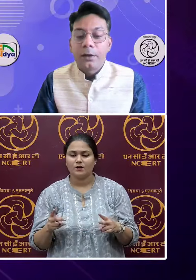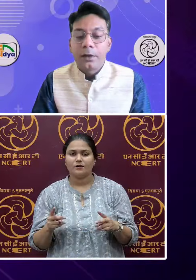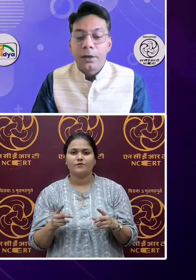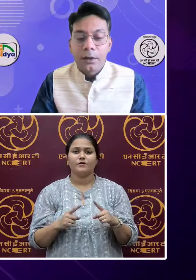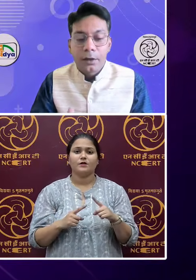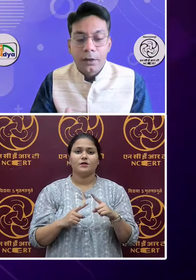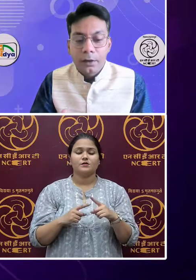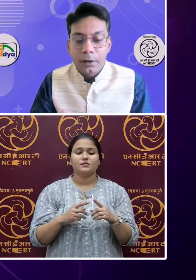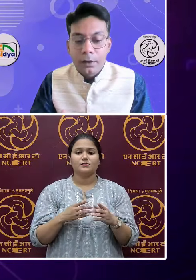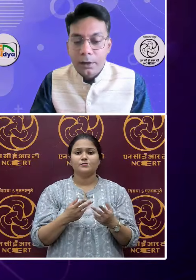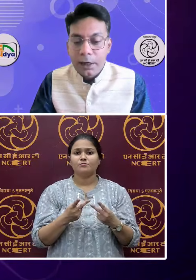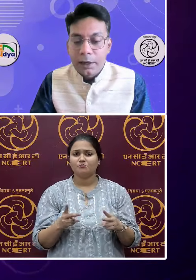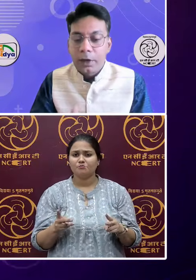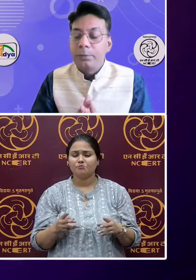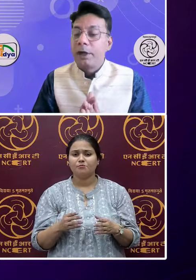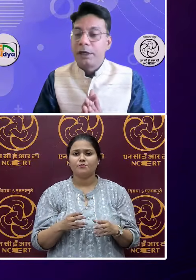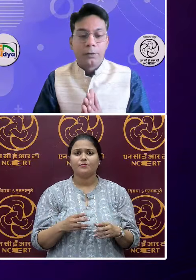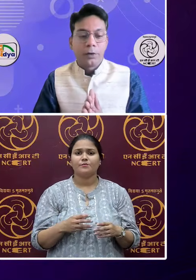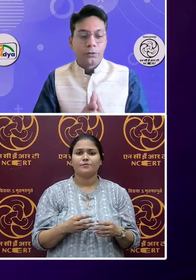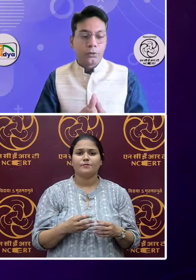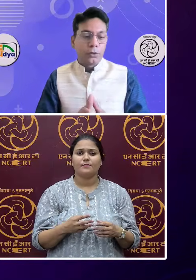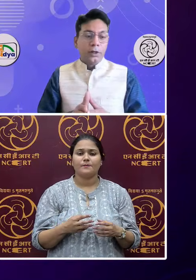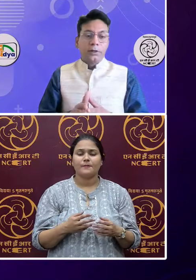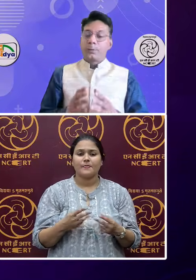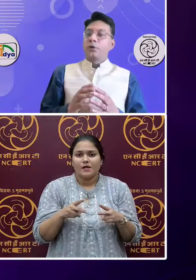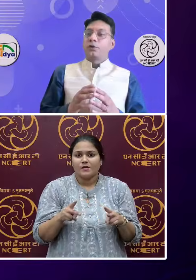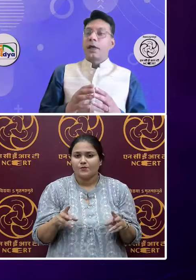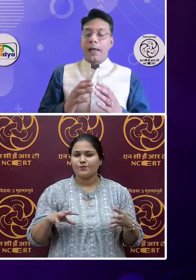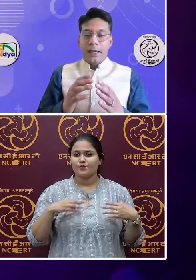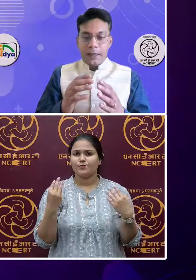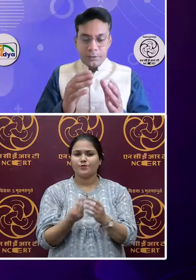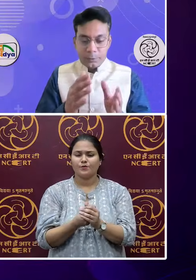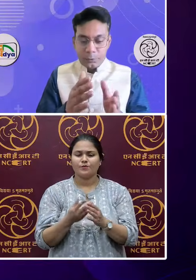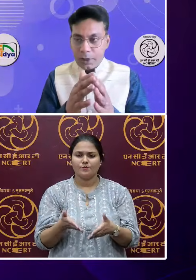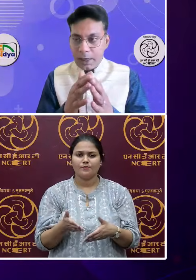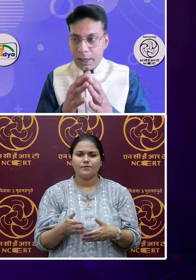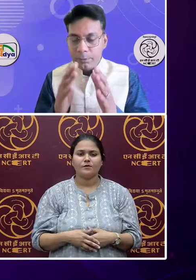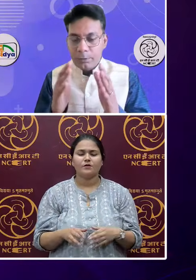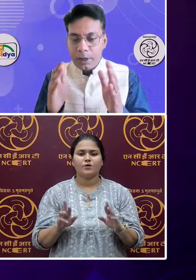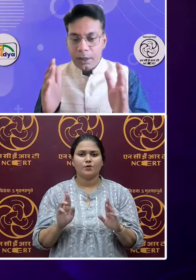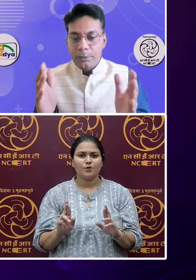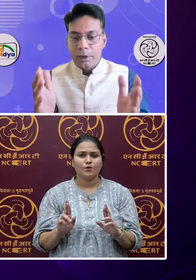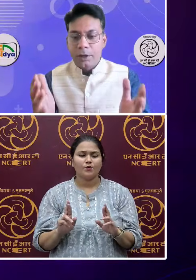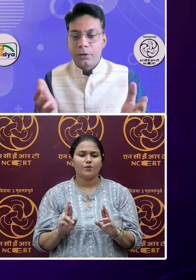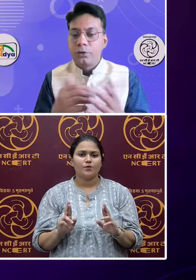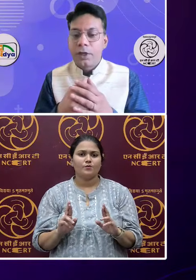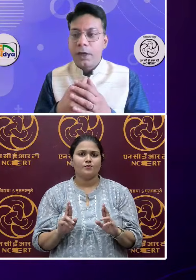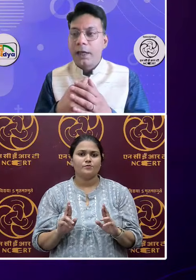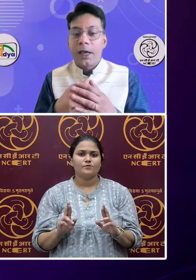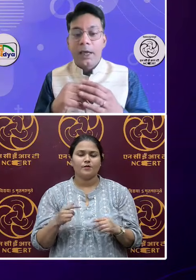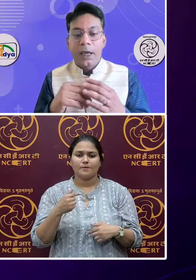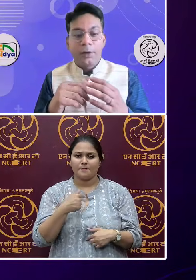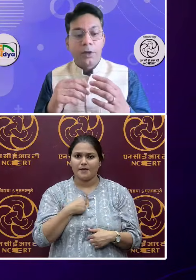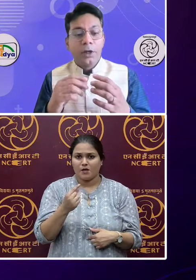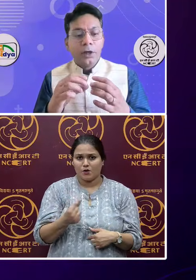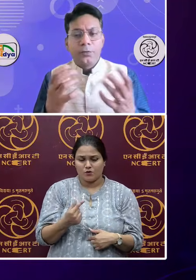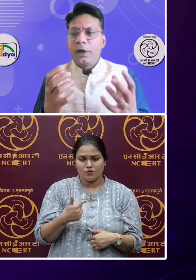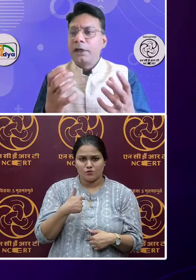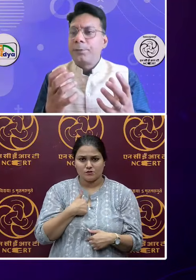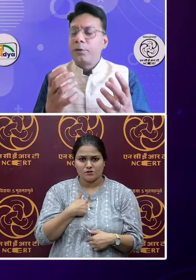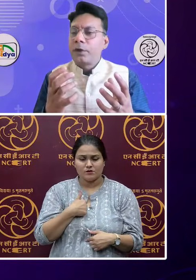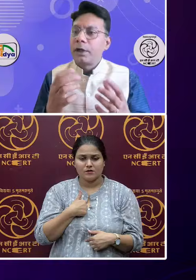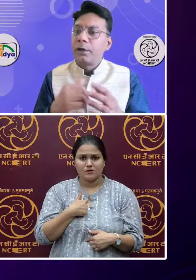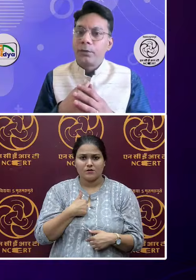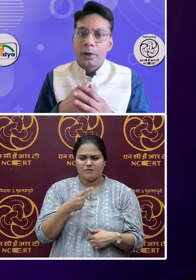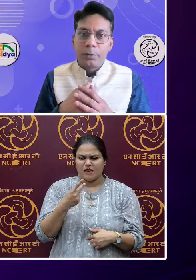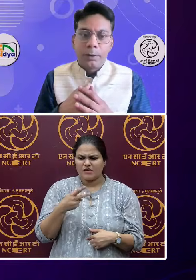format, and multilingual. So suppose I am a user and I have different